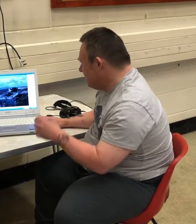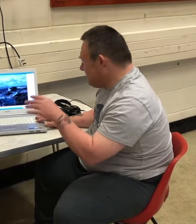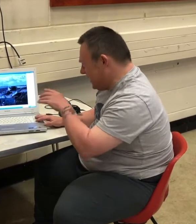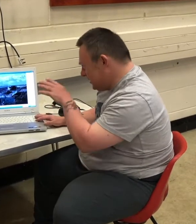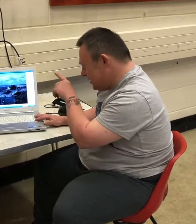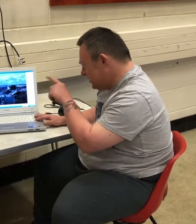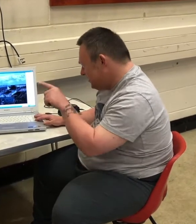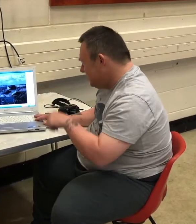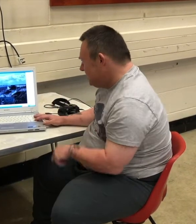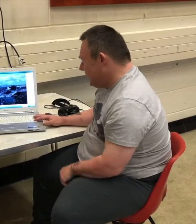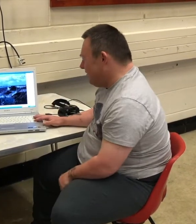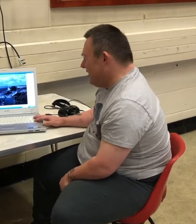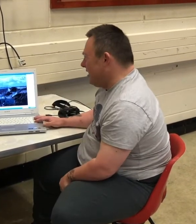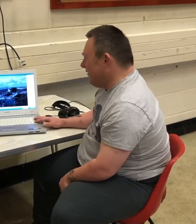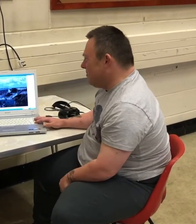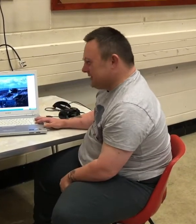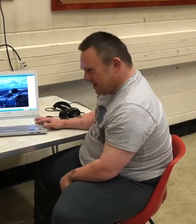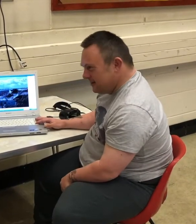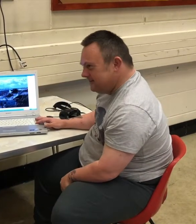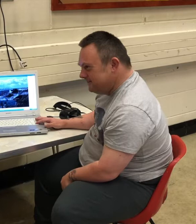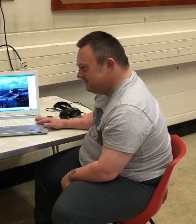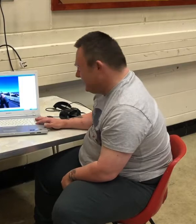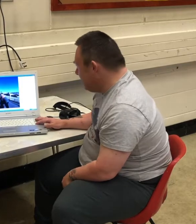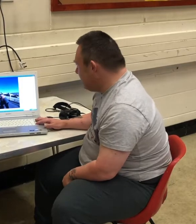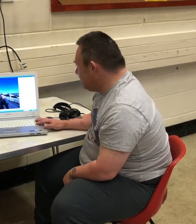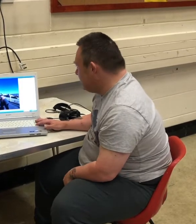Yeah. And inside, have a pastry. Yeah. Oh, yes. Oh,